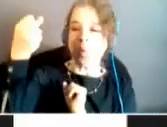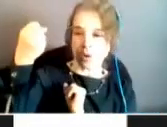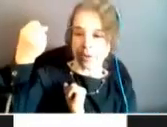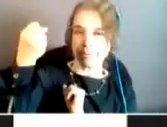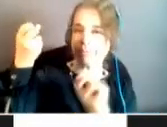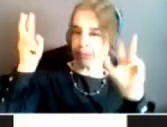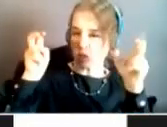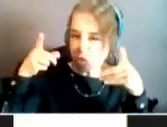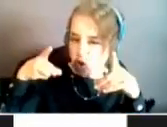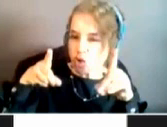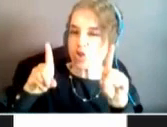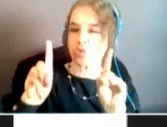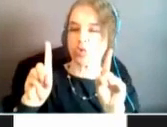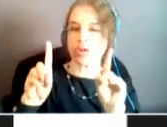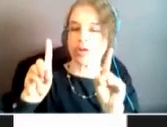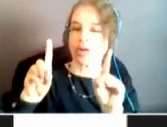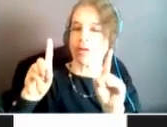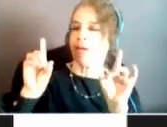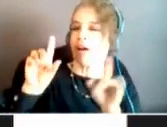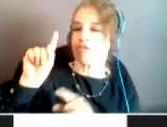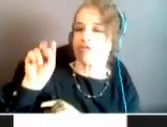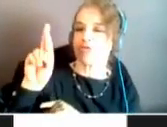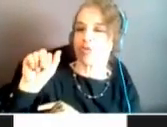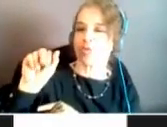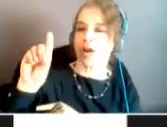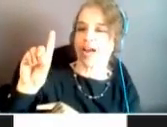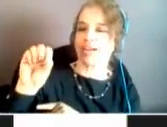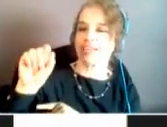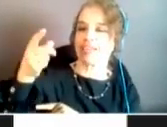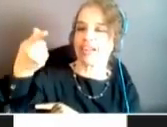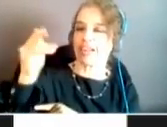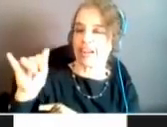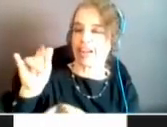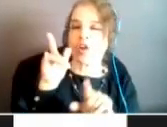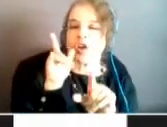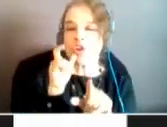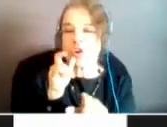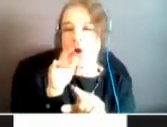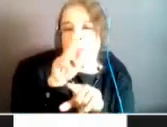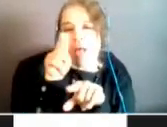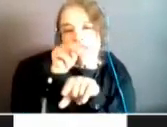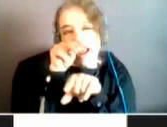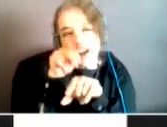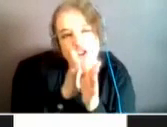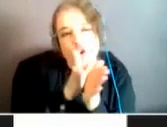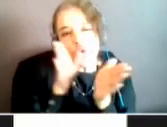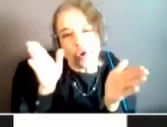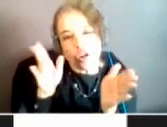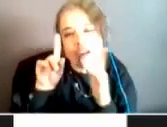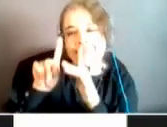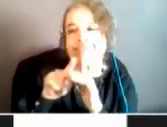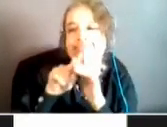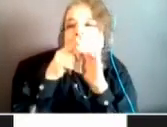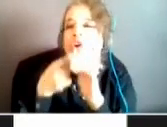you know, during the tragedy, but it's the prolonged nature of it that starts